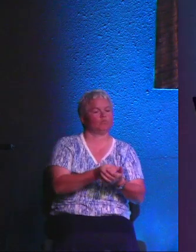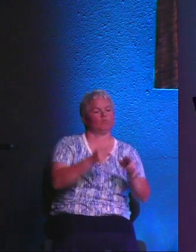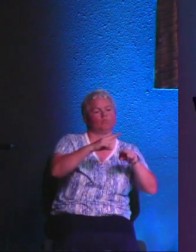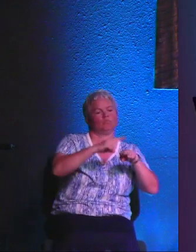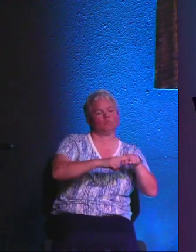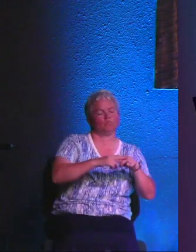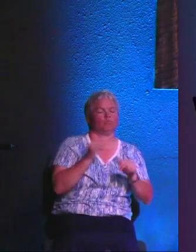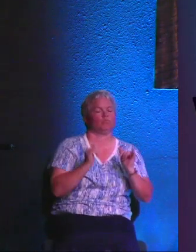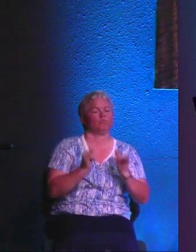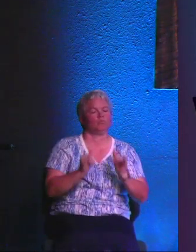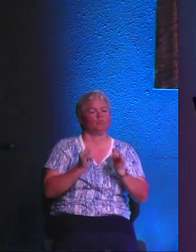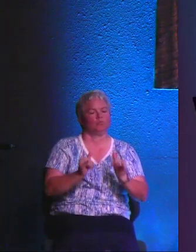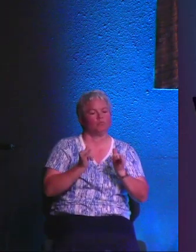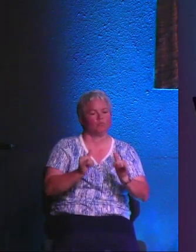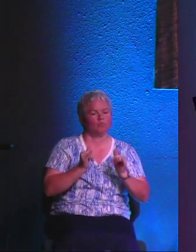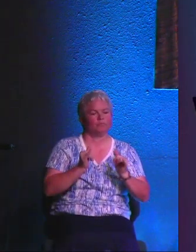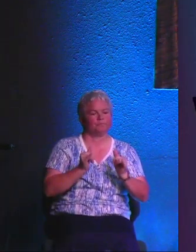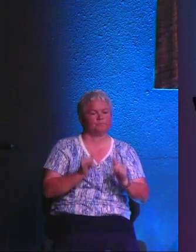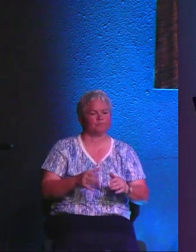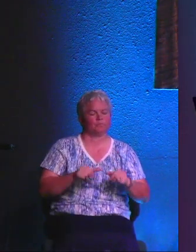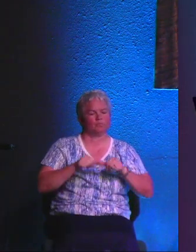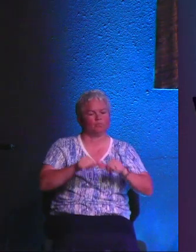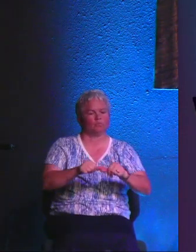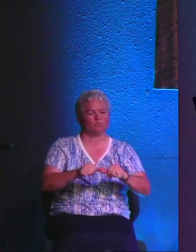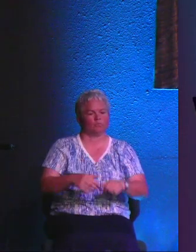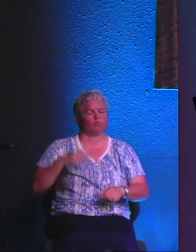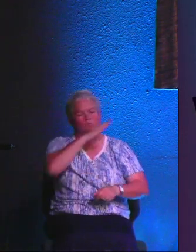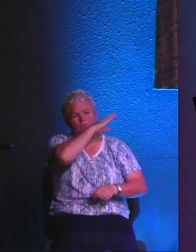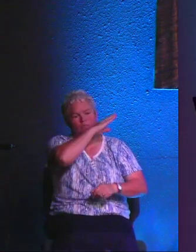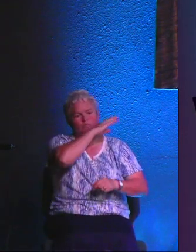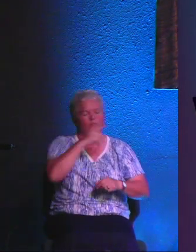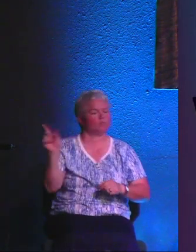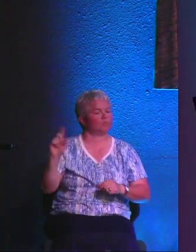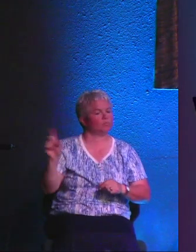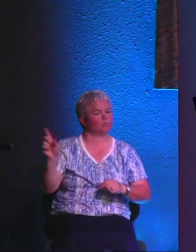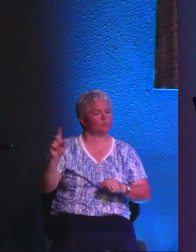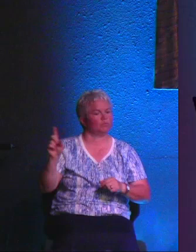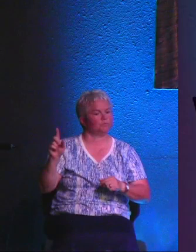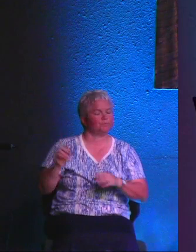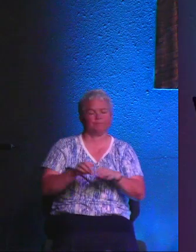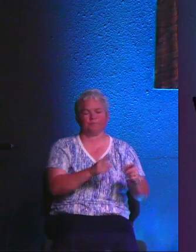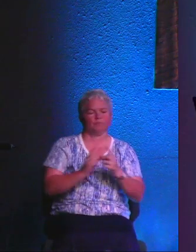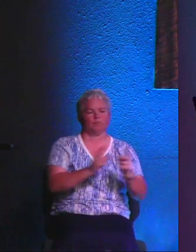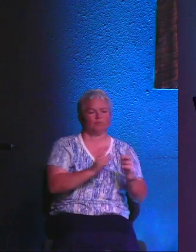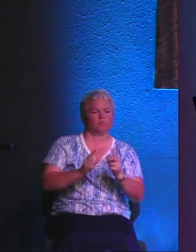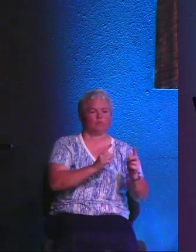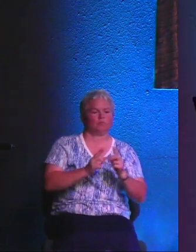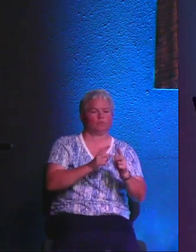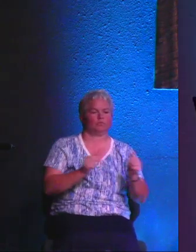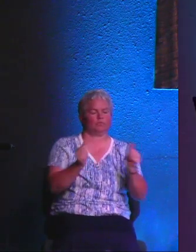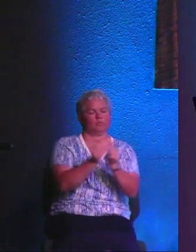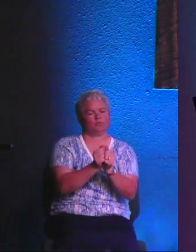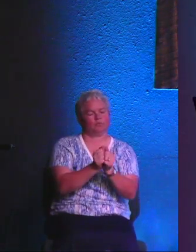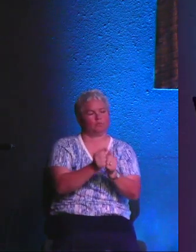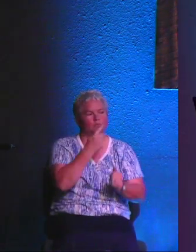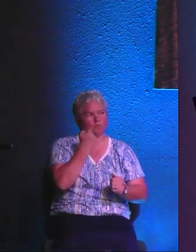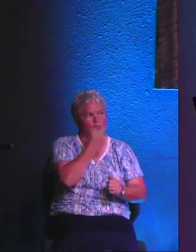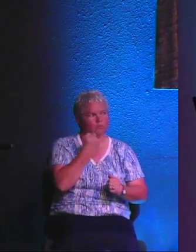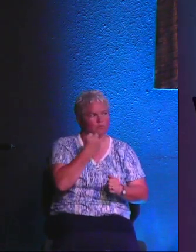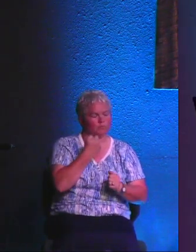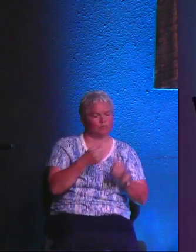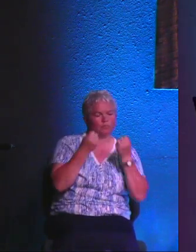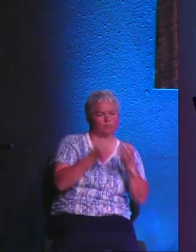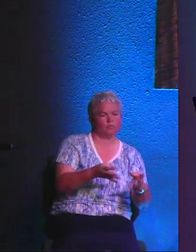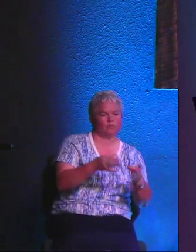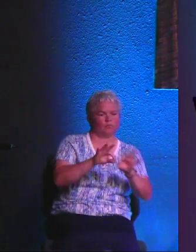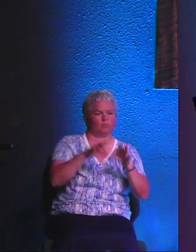out late at parties, constantly lying to my family about where I was, what I was doing, and who I was with. I